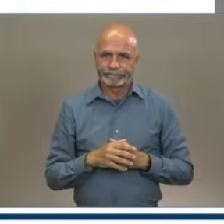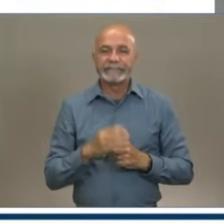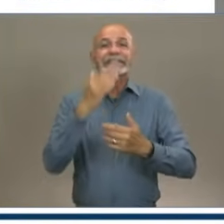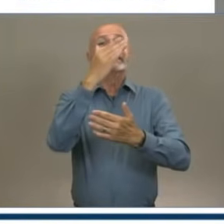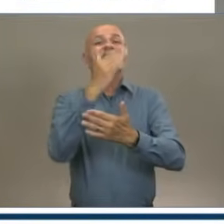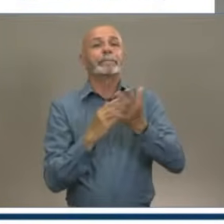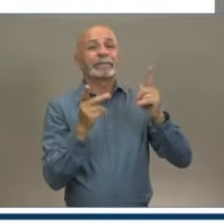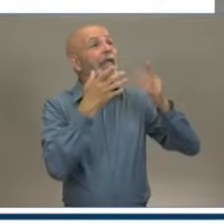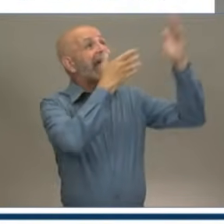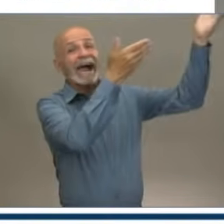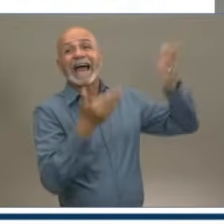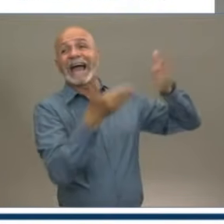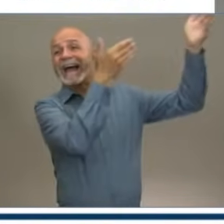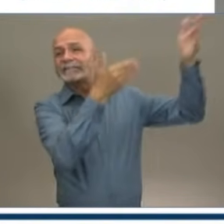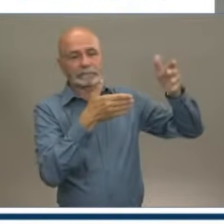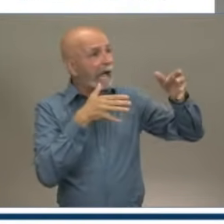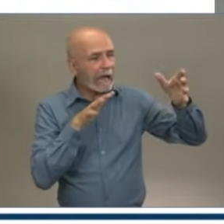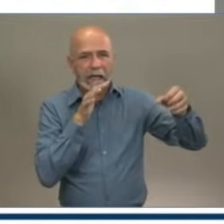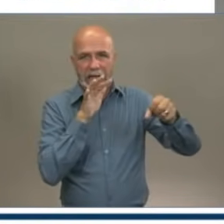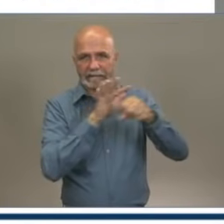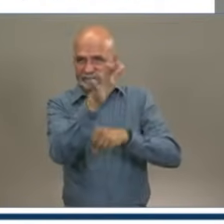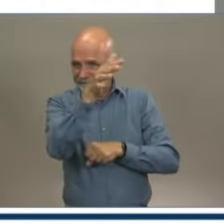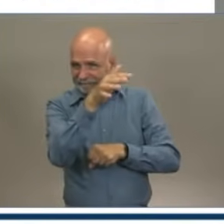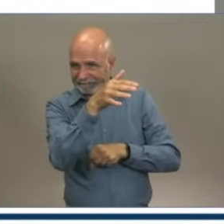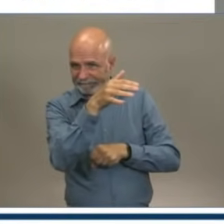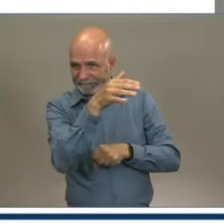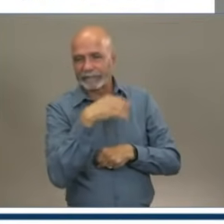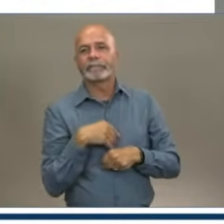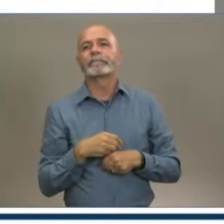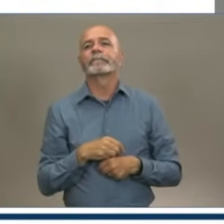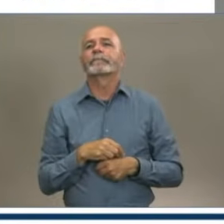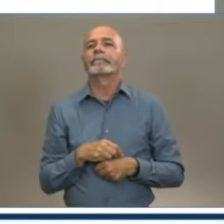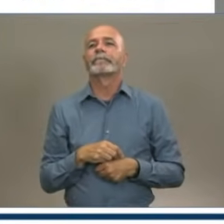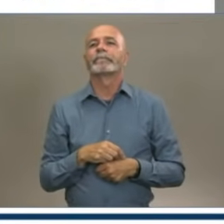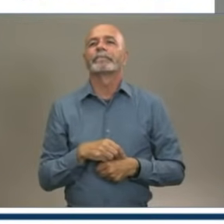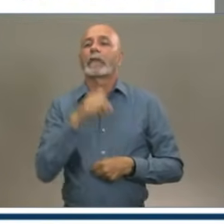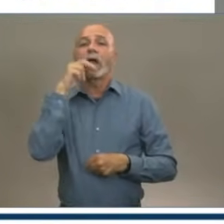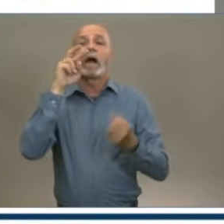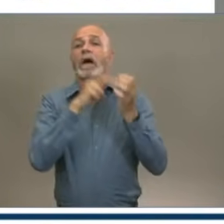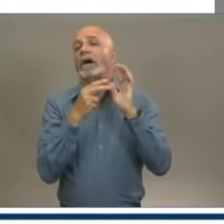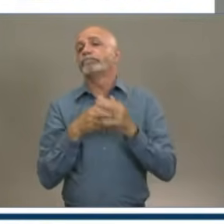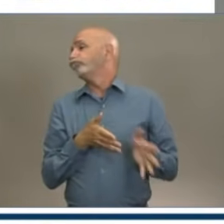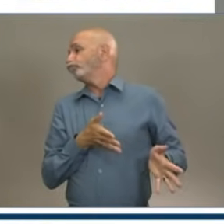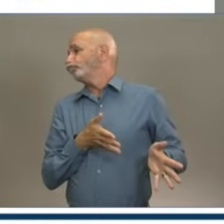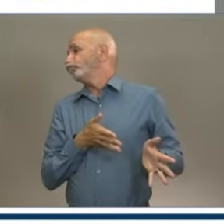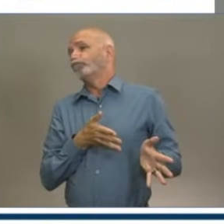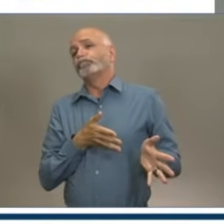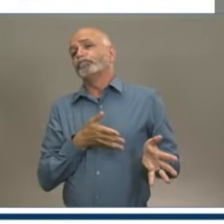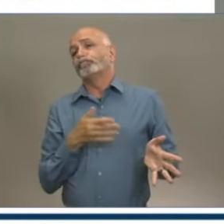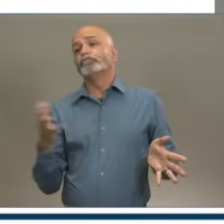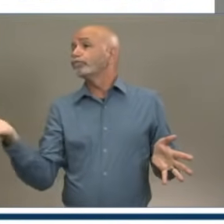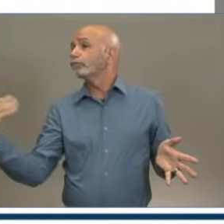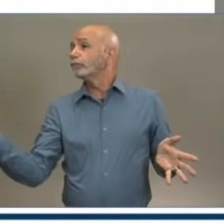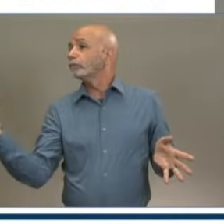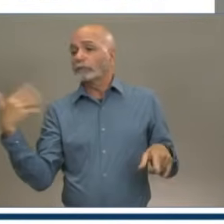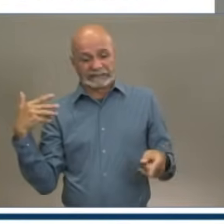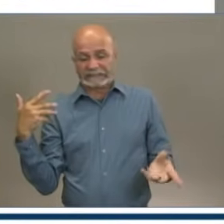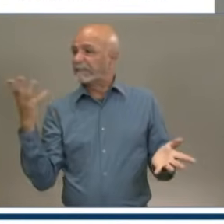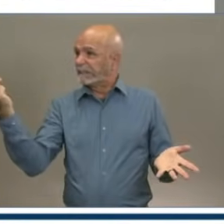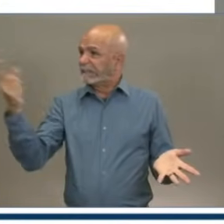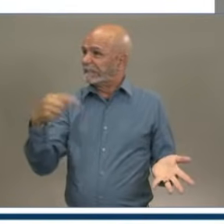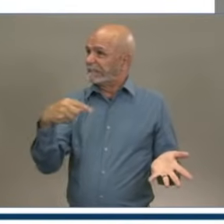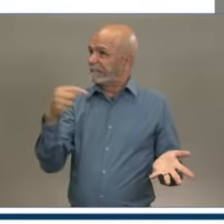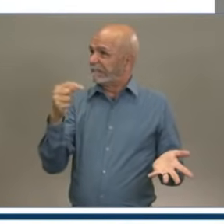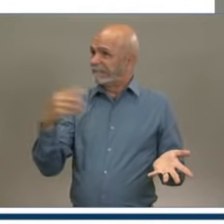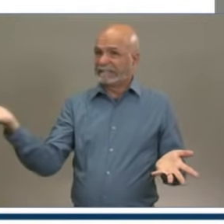supply. We have never had excess vaccine sitting around that would have been able to in any